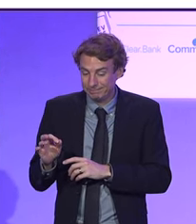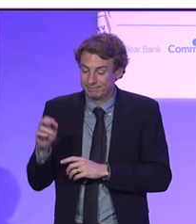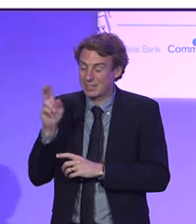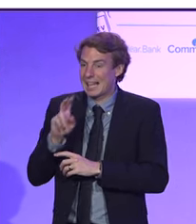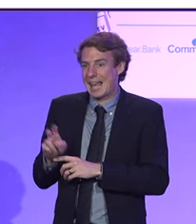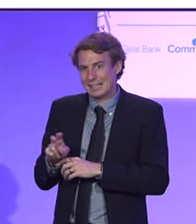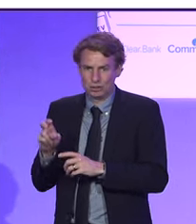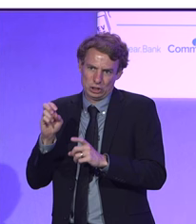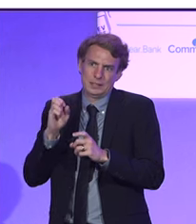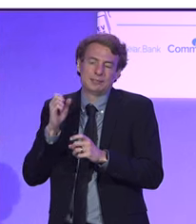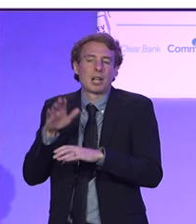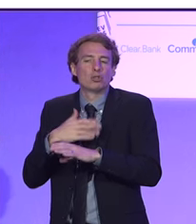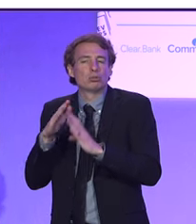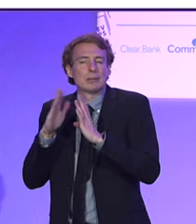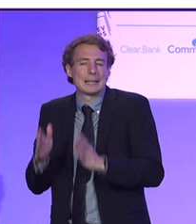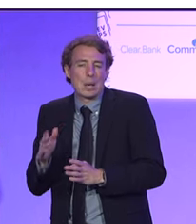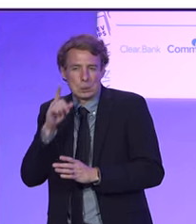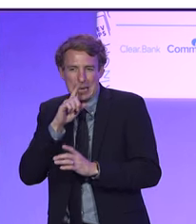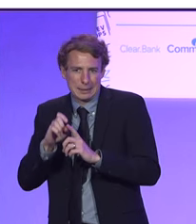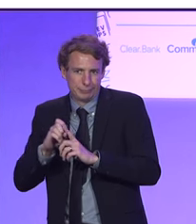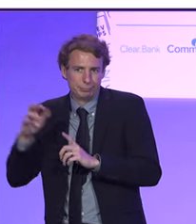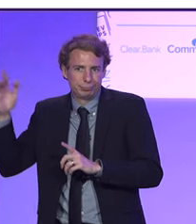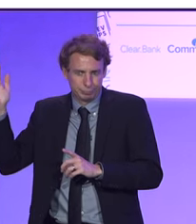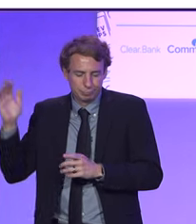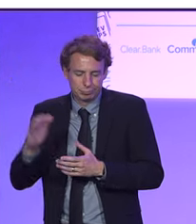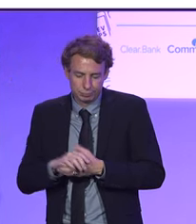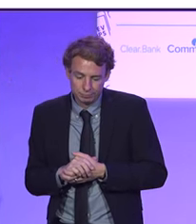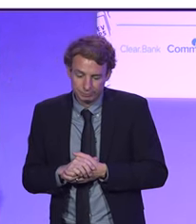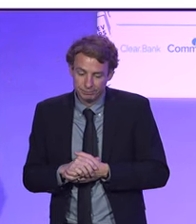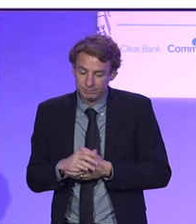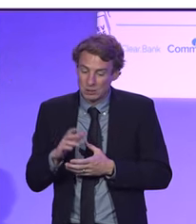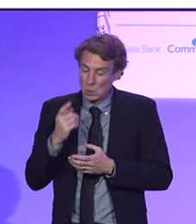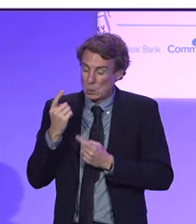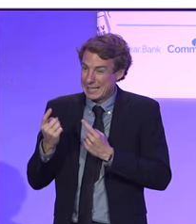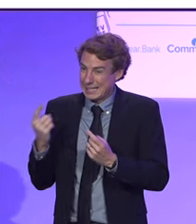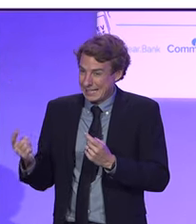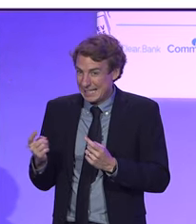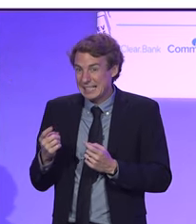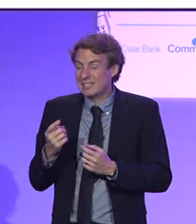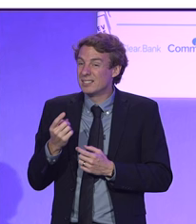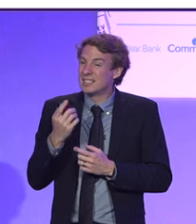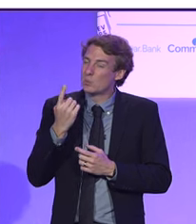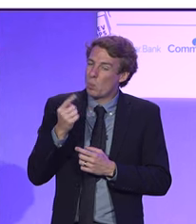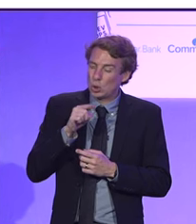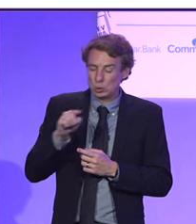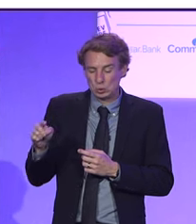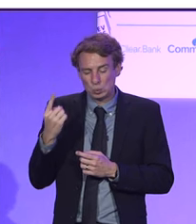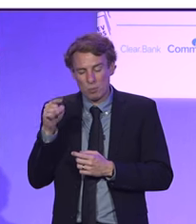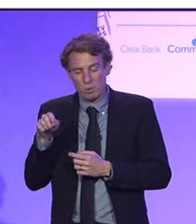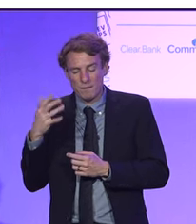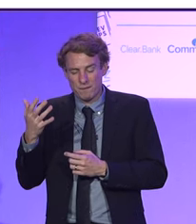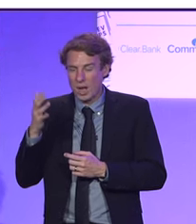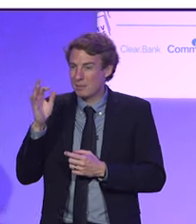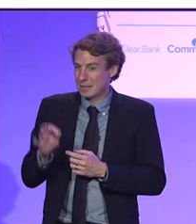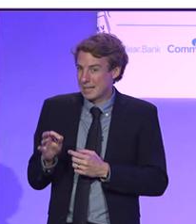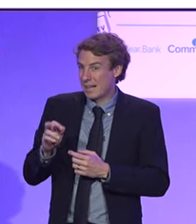these data center and data transmission, each of these accounts for between 1 and